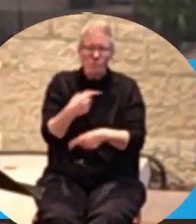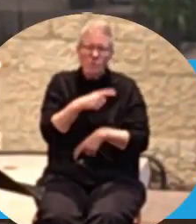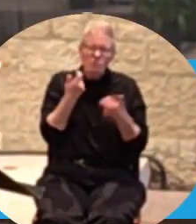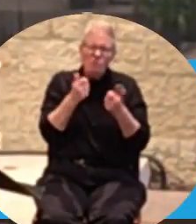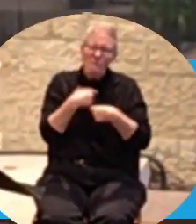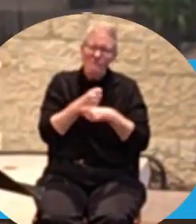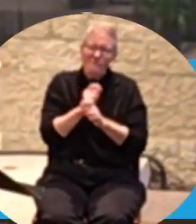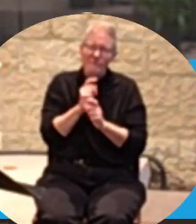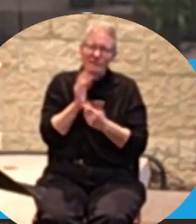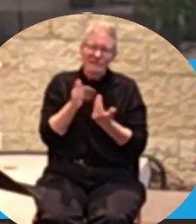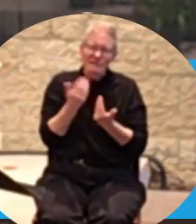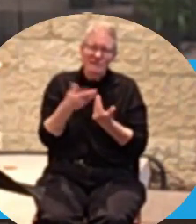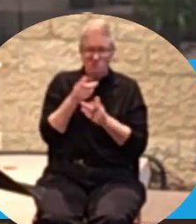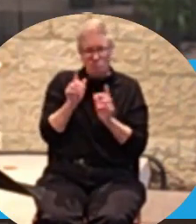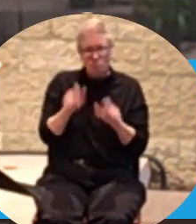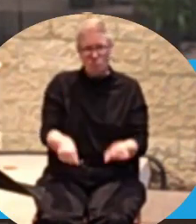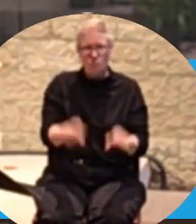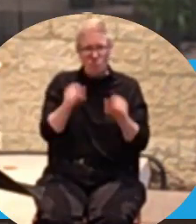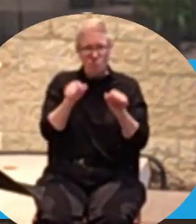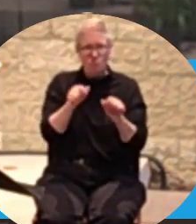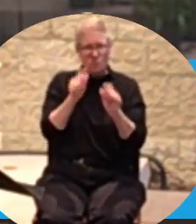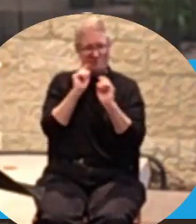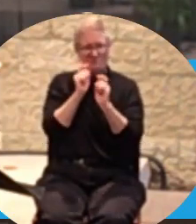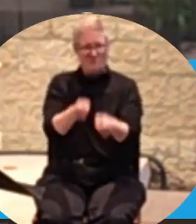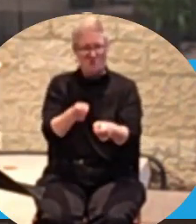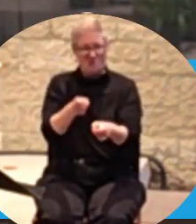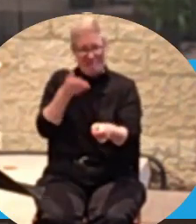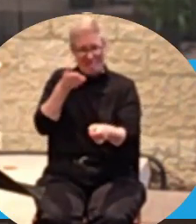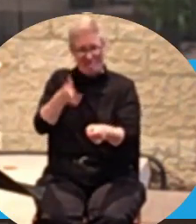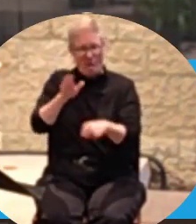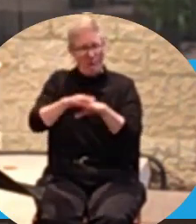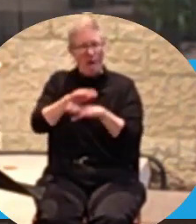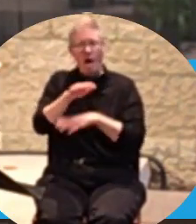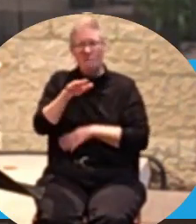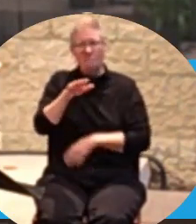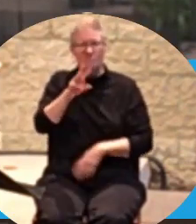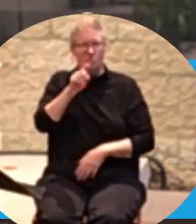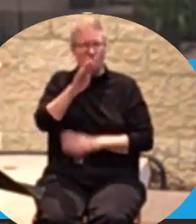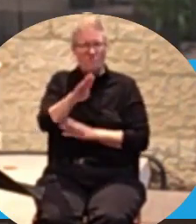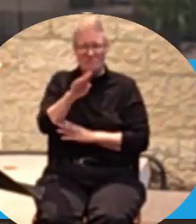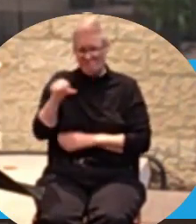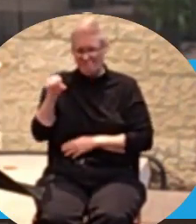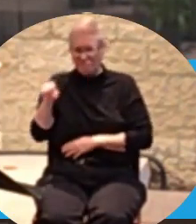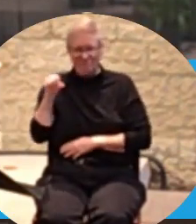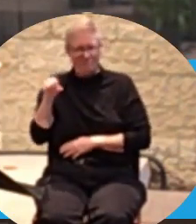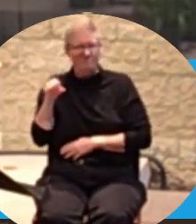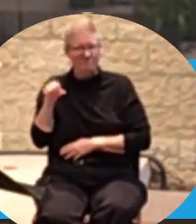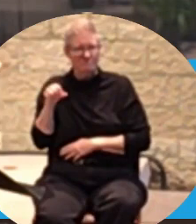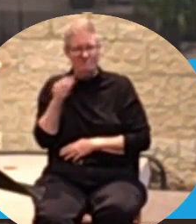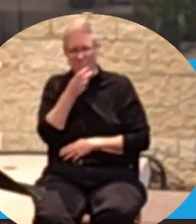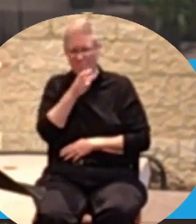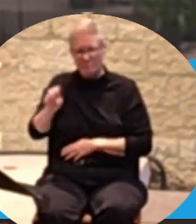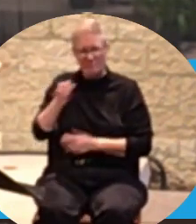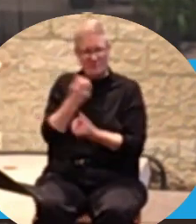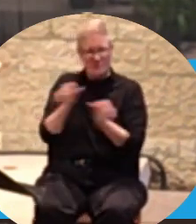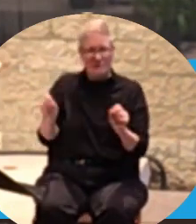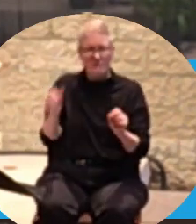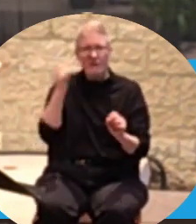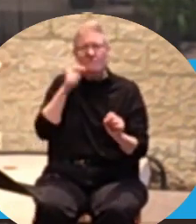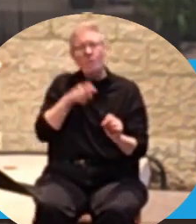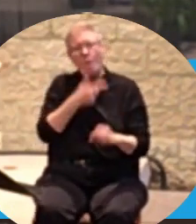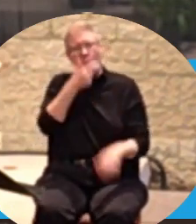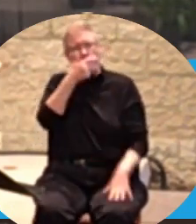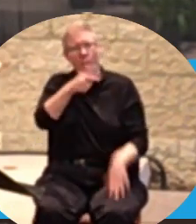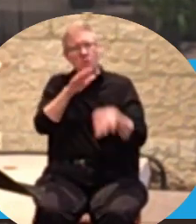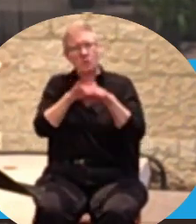all, you can donate right there on our website. There's a big donate button that takes you there. If you're streaming with us